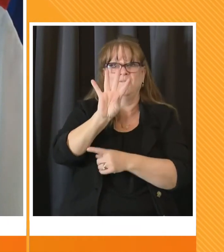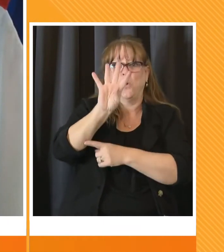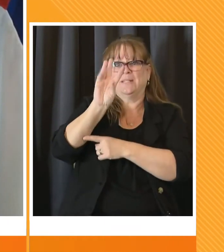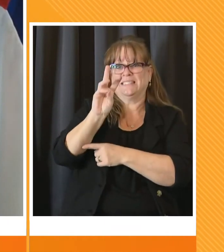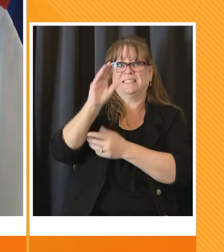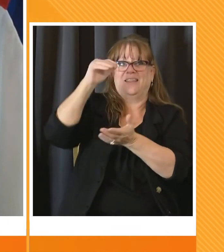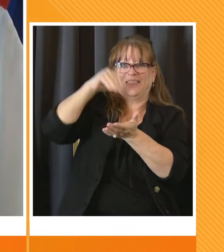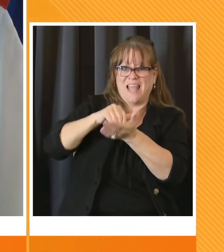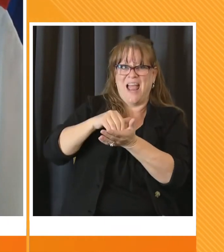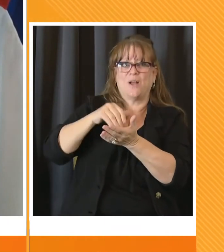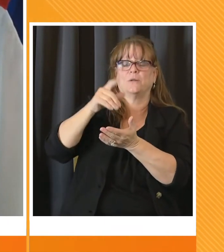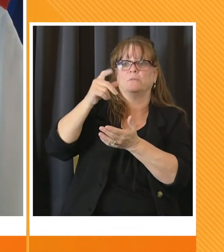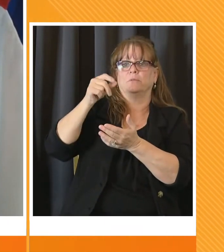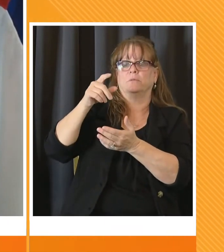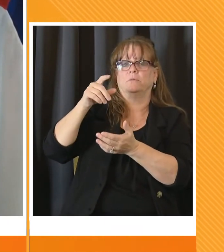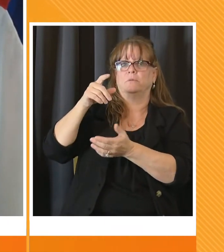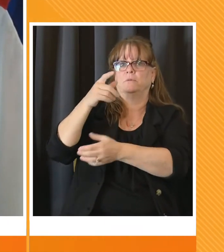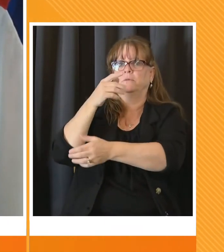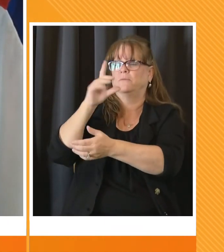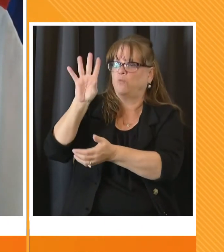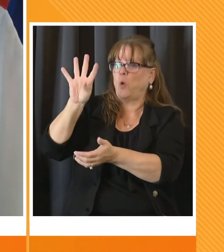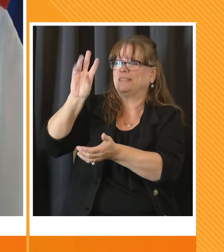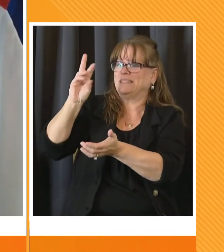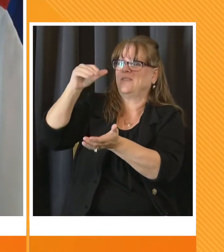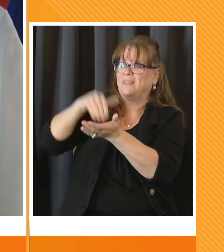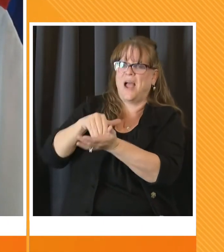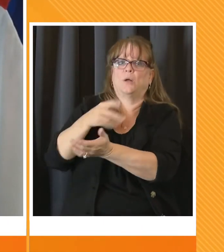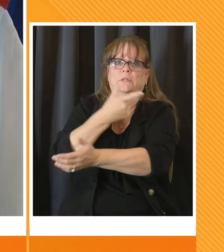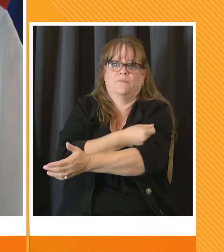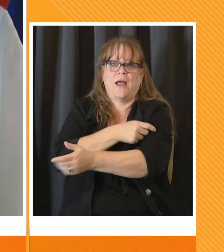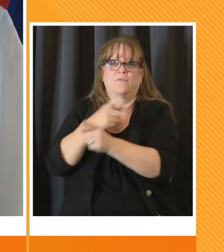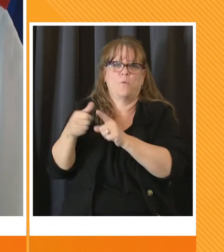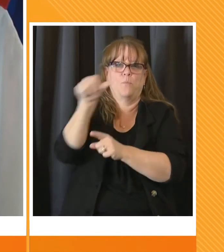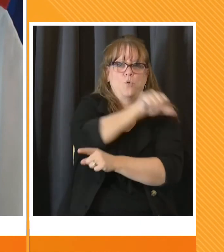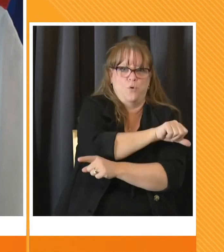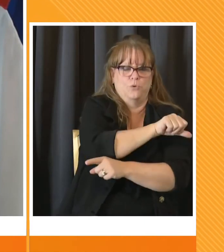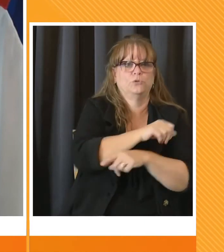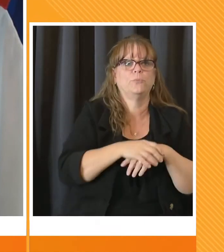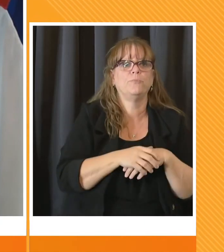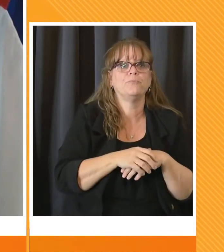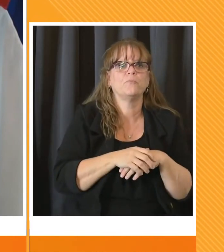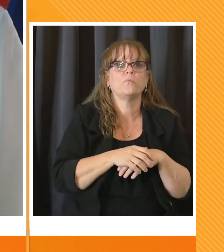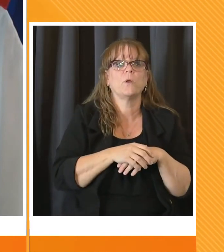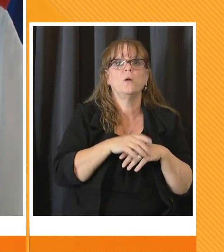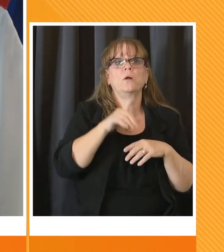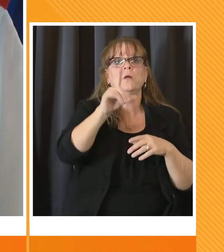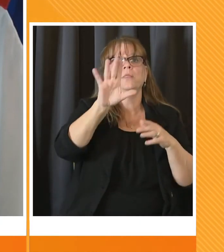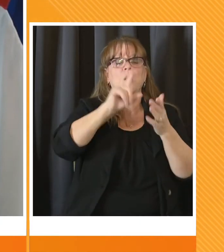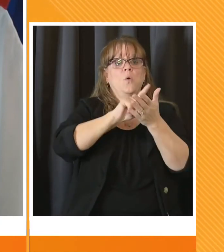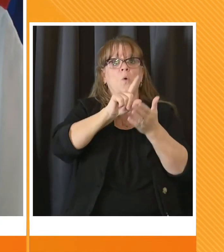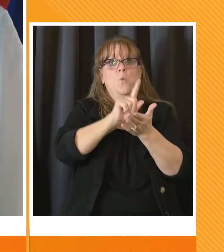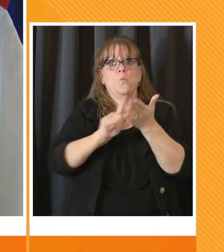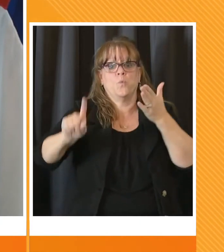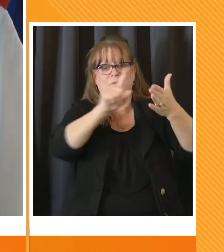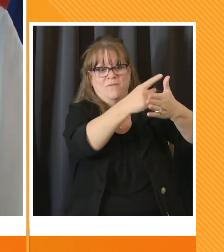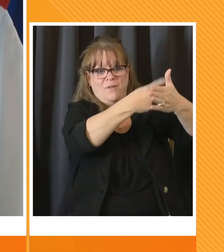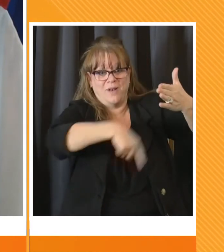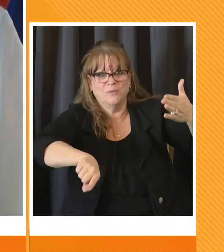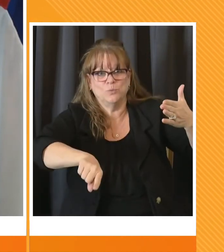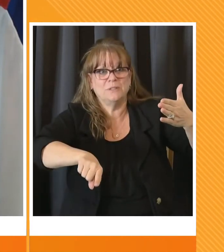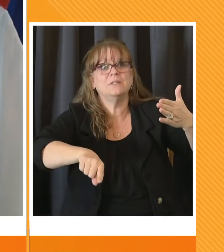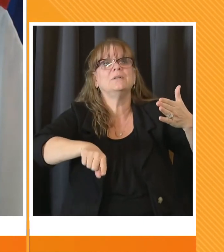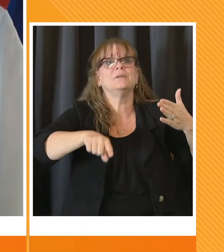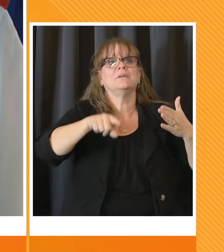expecting within a week or two after that, when the Moderna vaccine is approved, 95,600 doses of that one. That's the maximum number of